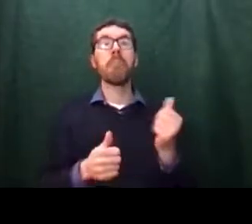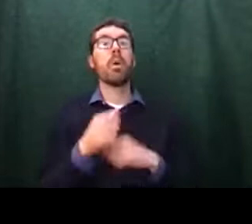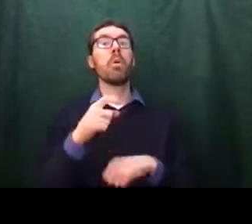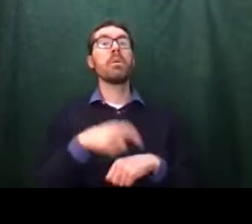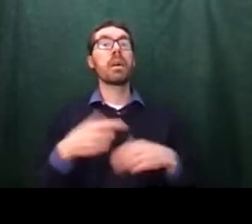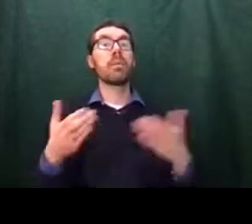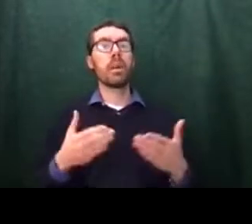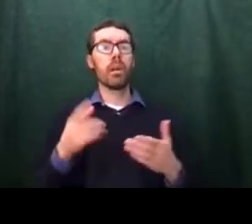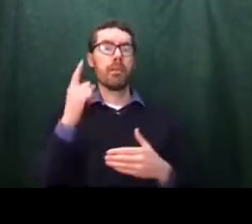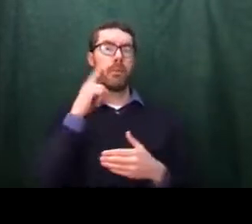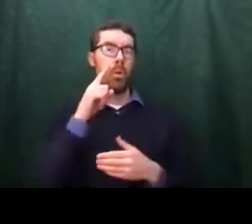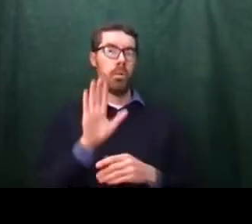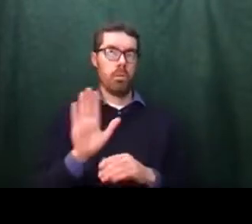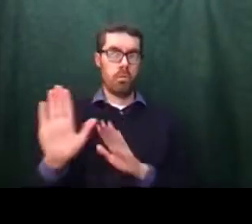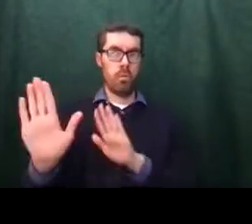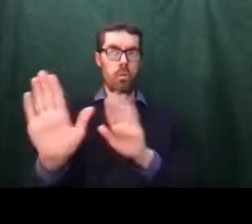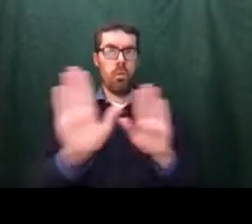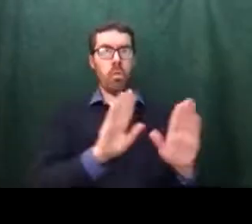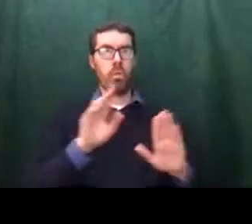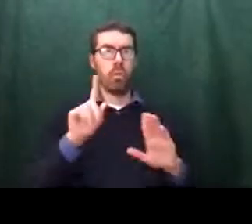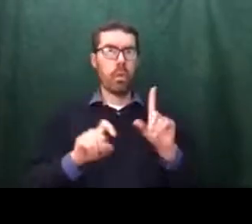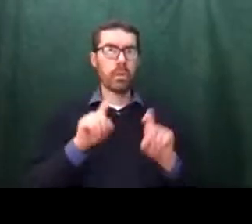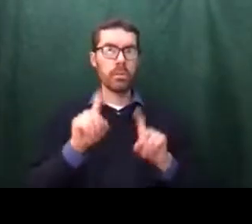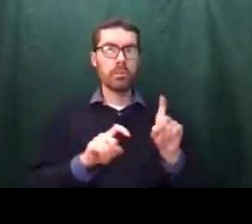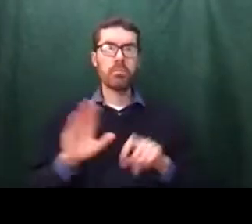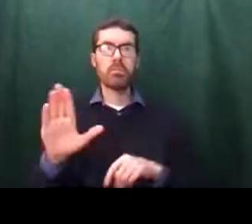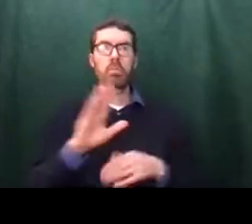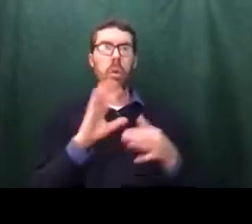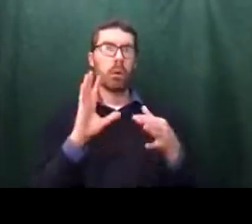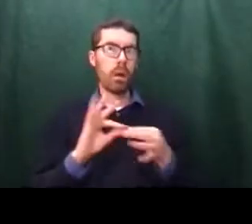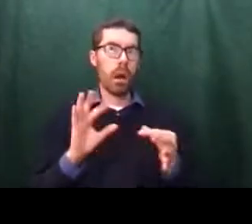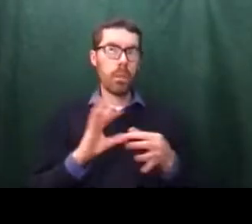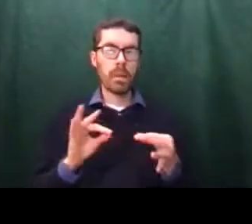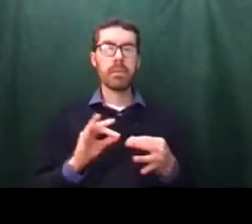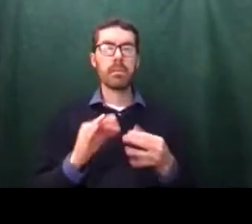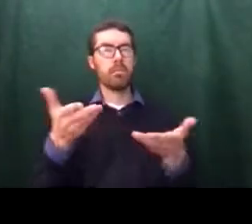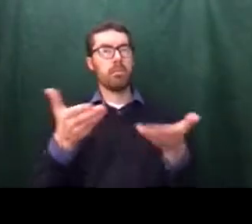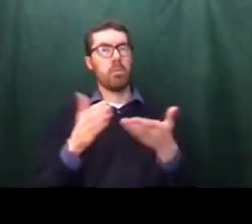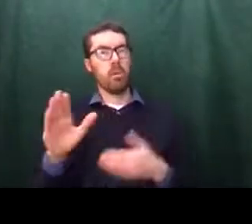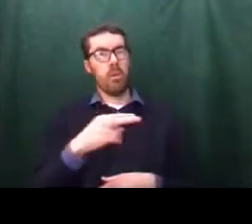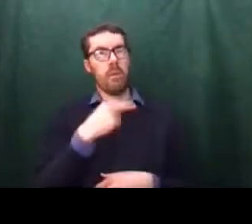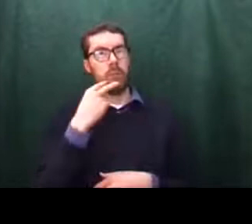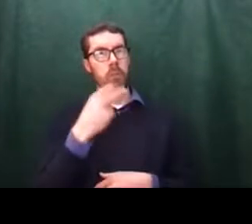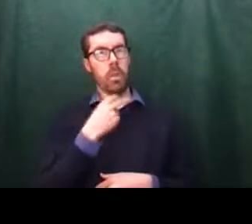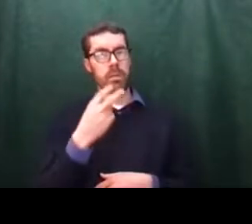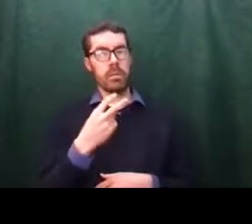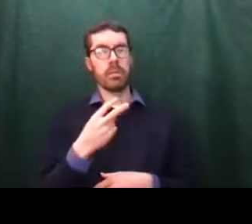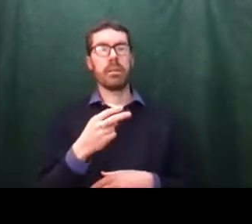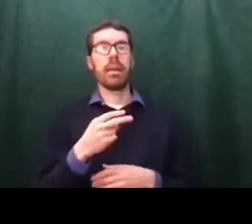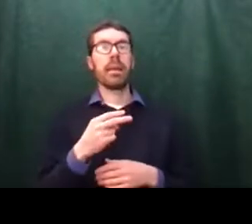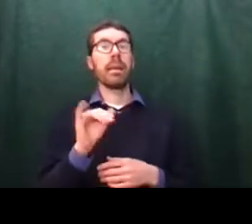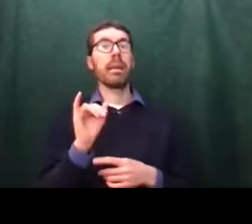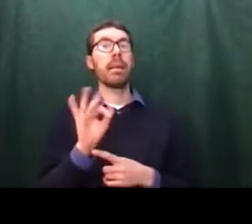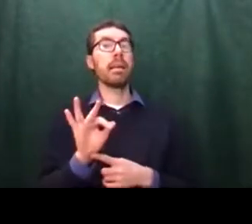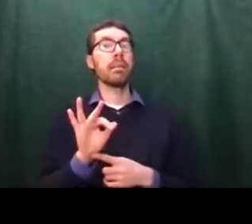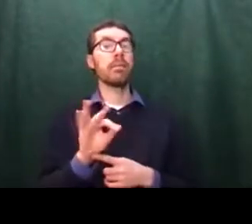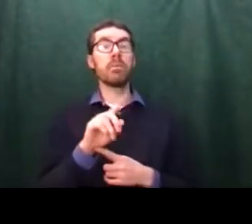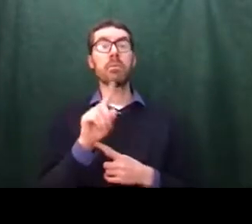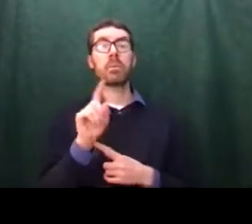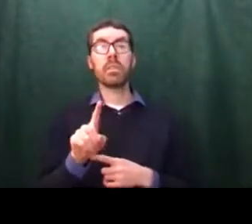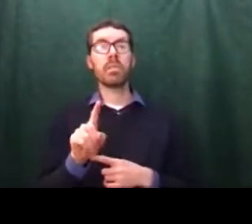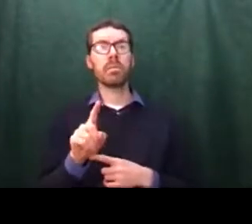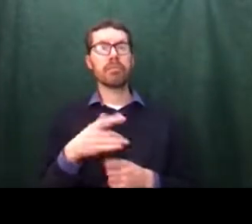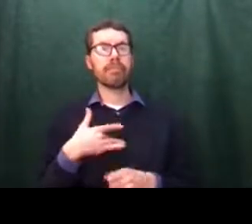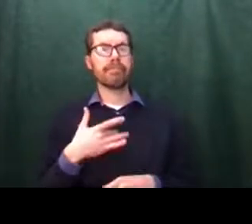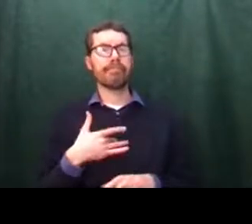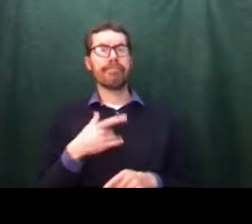be dedicated to your questions, comments, bringing your voice into the room. If there are any questions that for whatever reason cannot